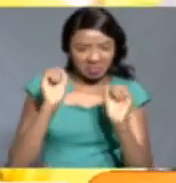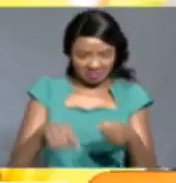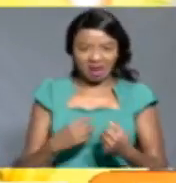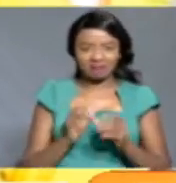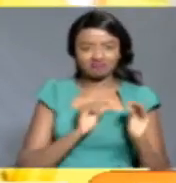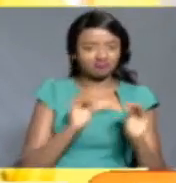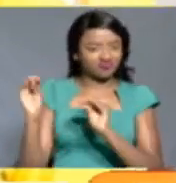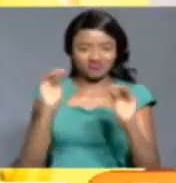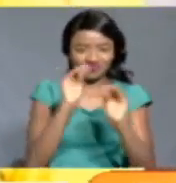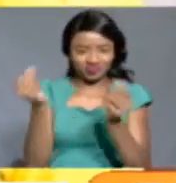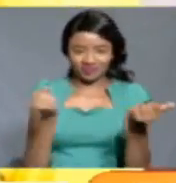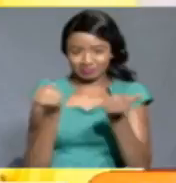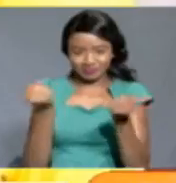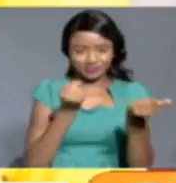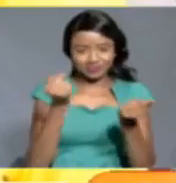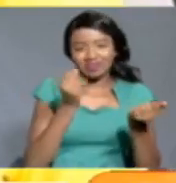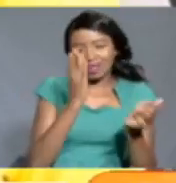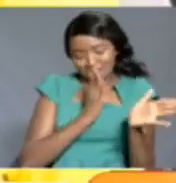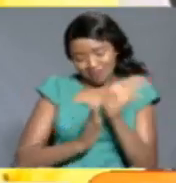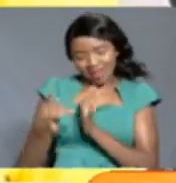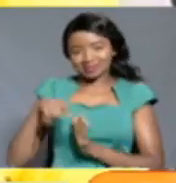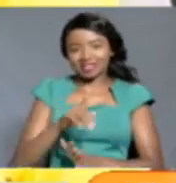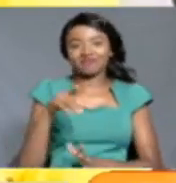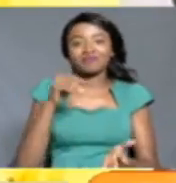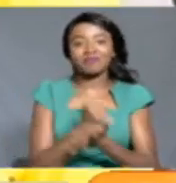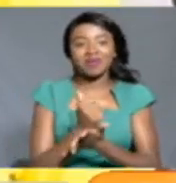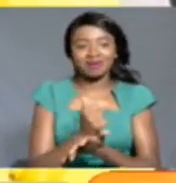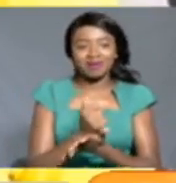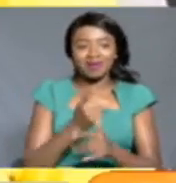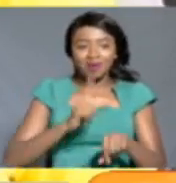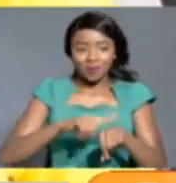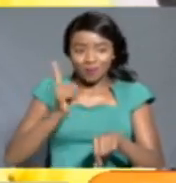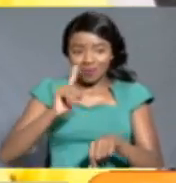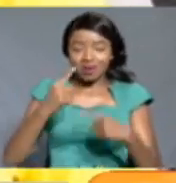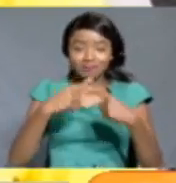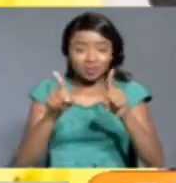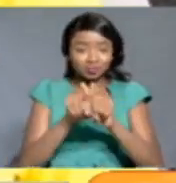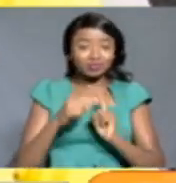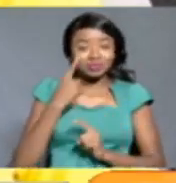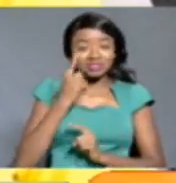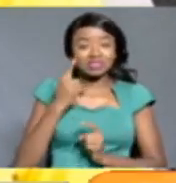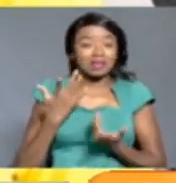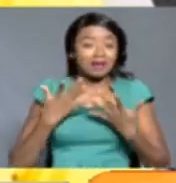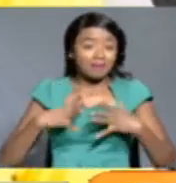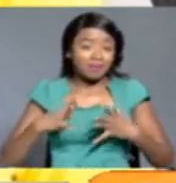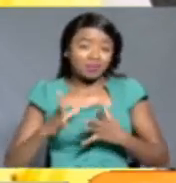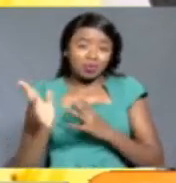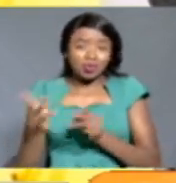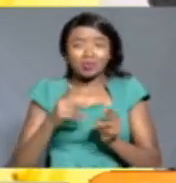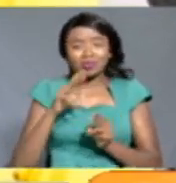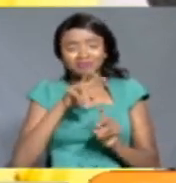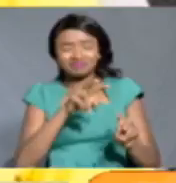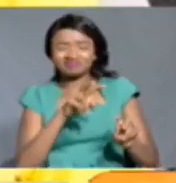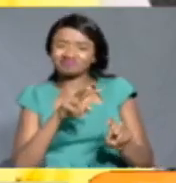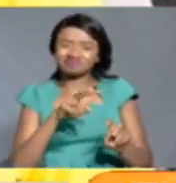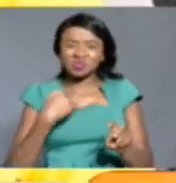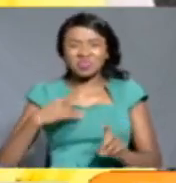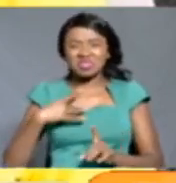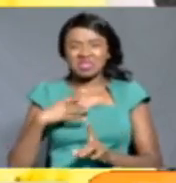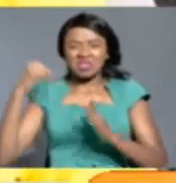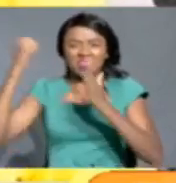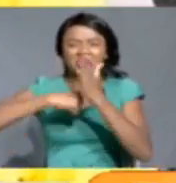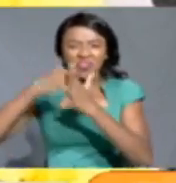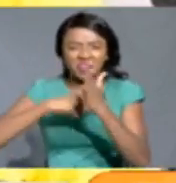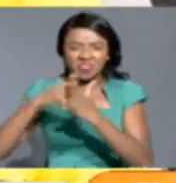aweze kujipanga aweze kulipa. So kwetu sisi tunaona at least wananchi hawataona ile tulikuwa tunawaharass. Wengi